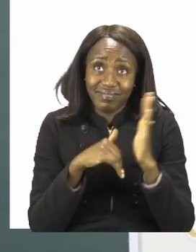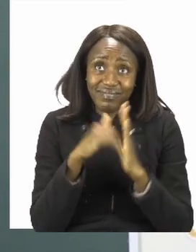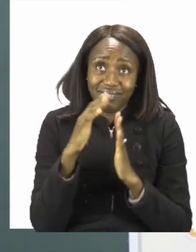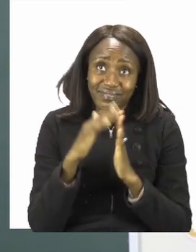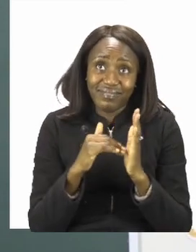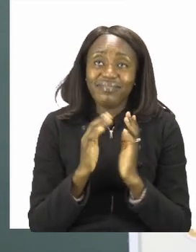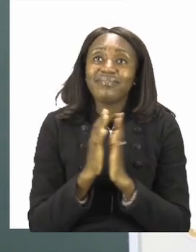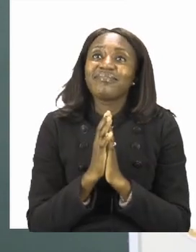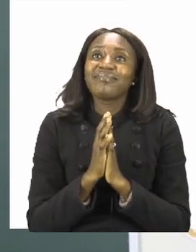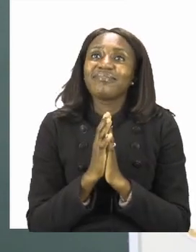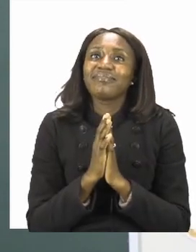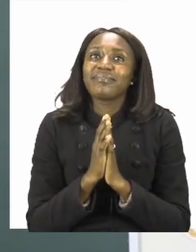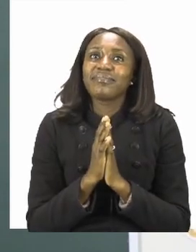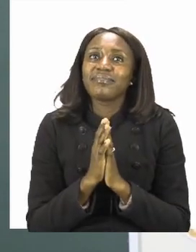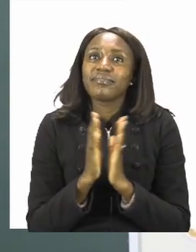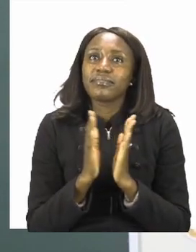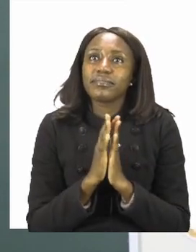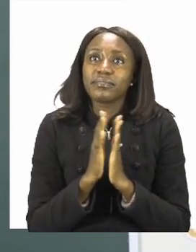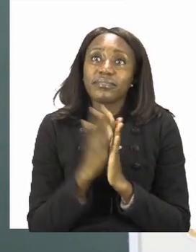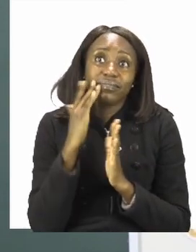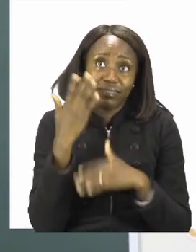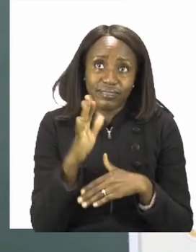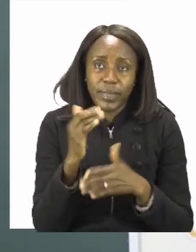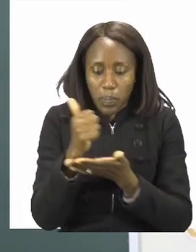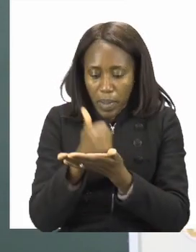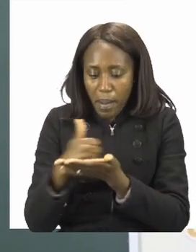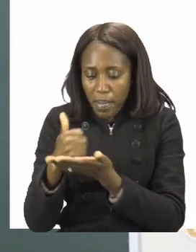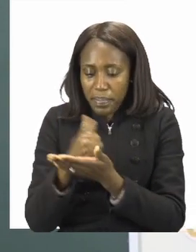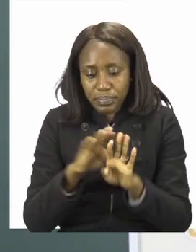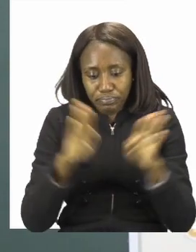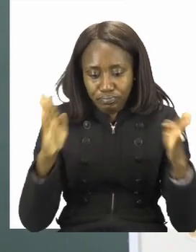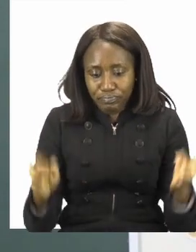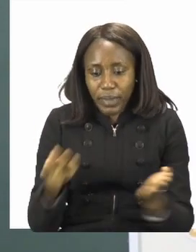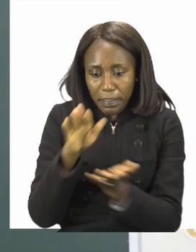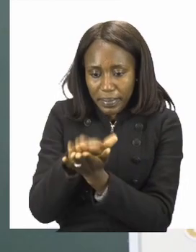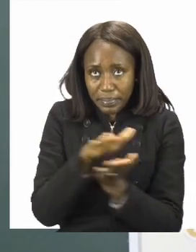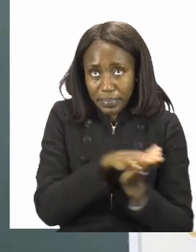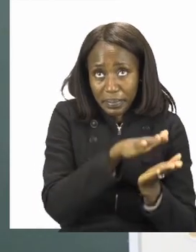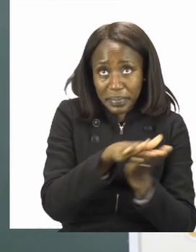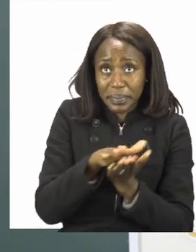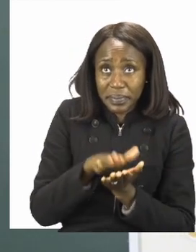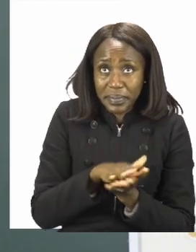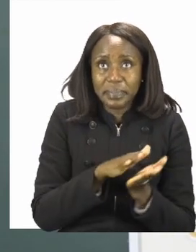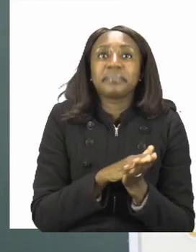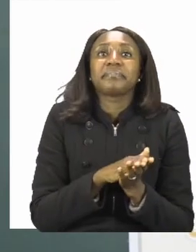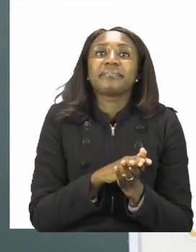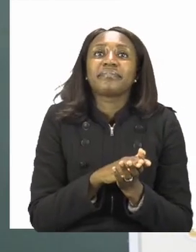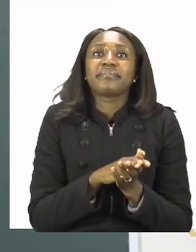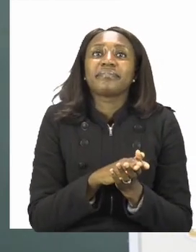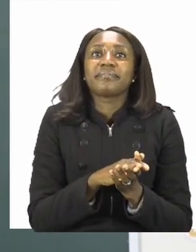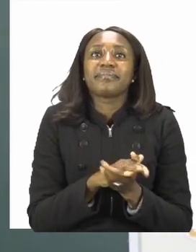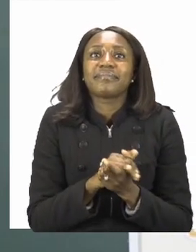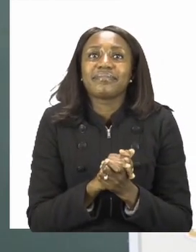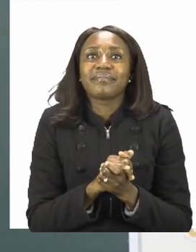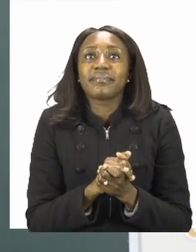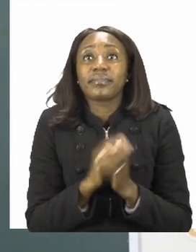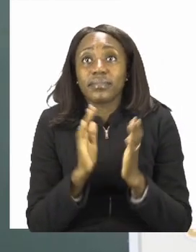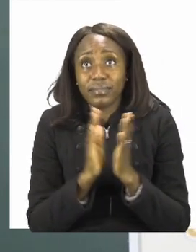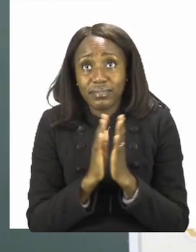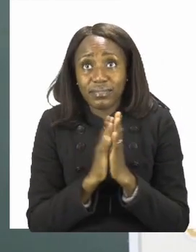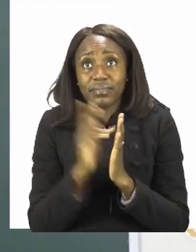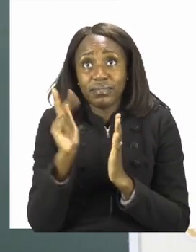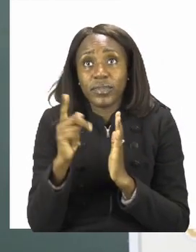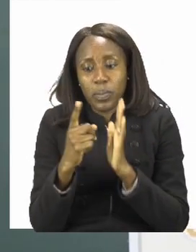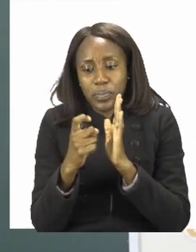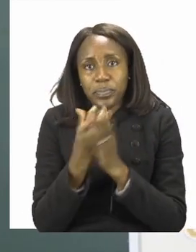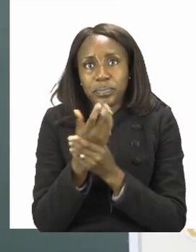Don't forget to pack everything away and clean up when you are done, as well as to sanitize so that you